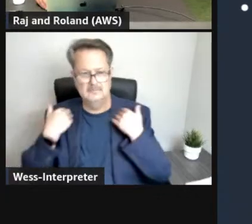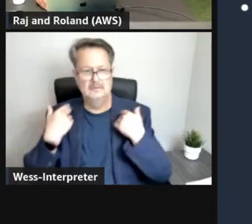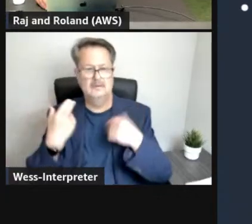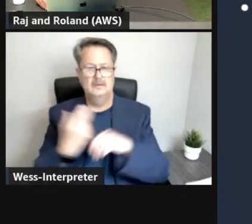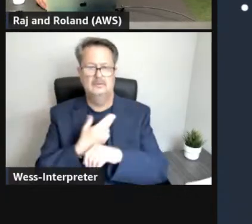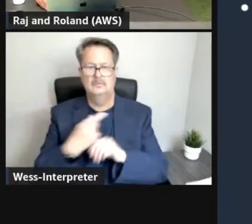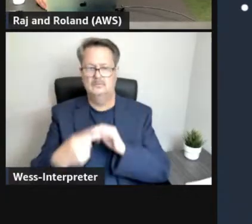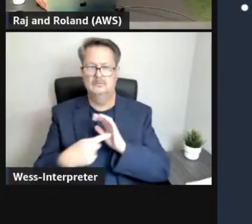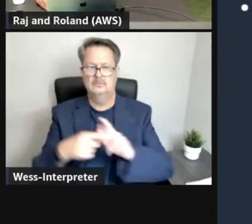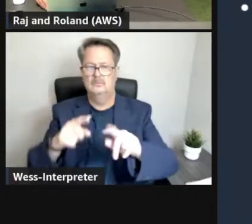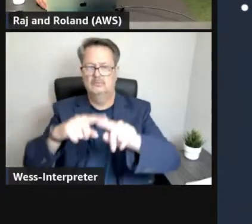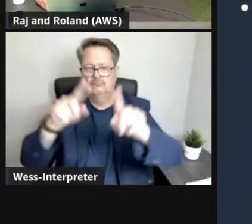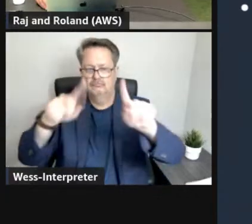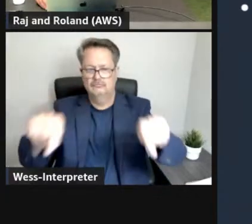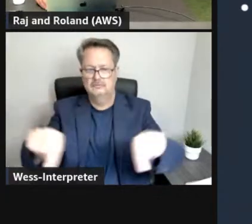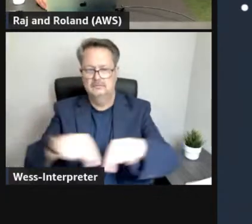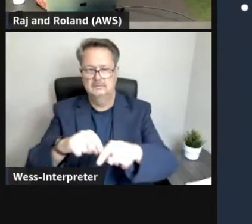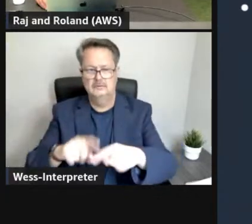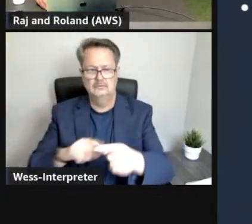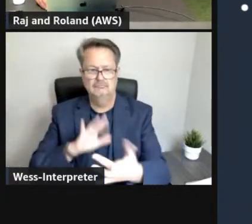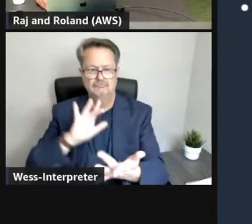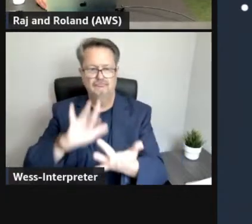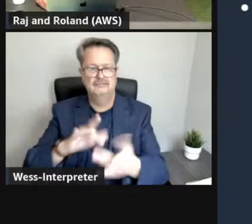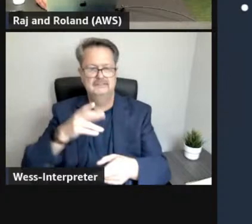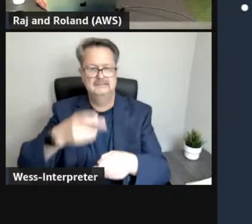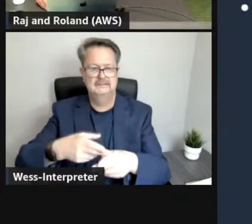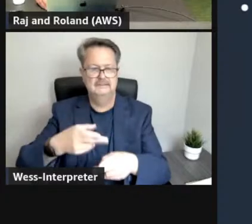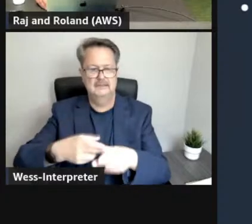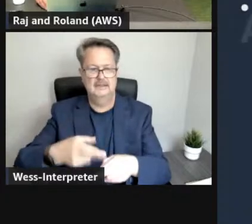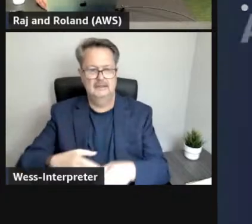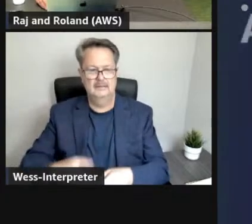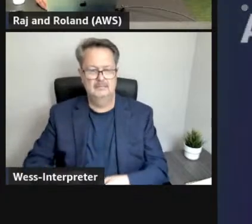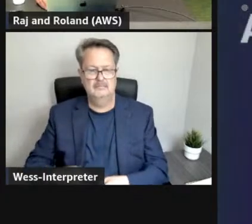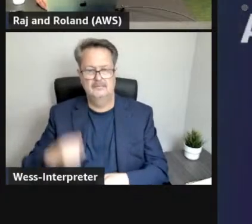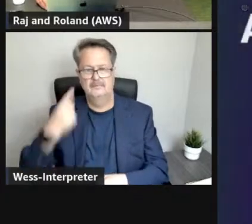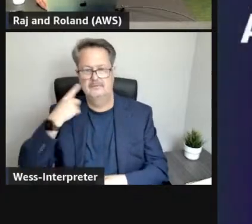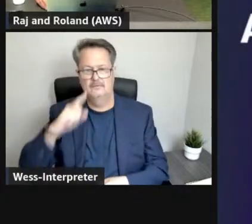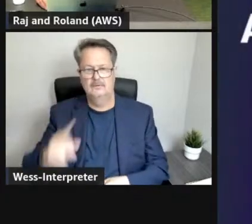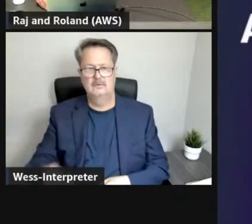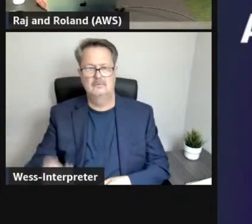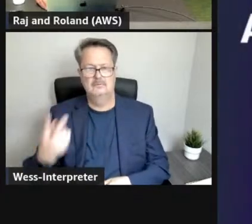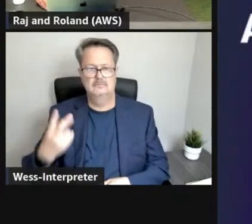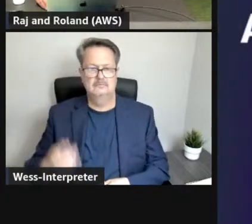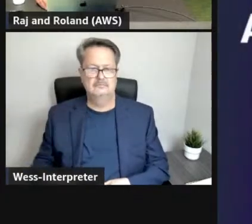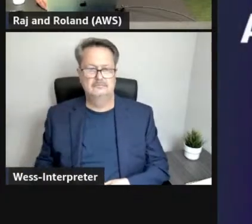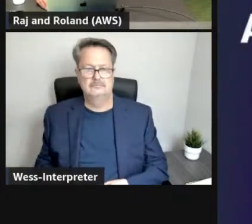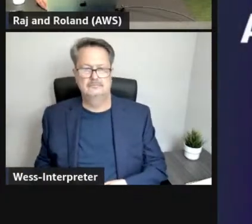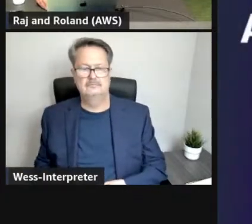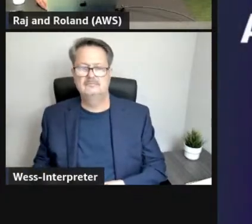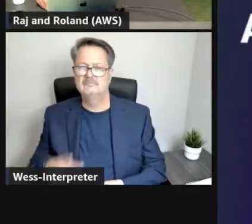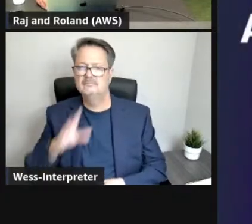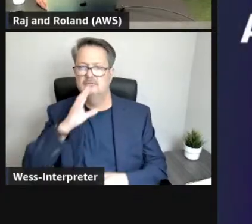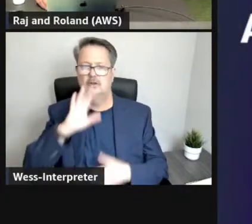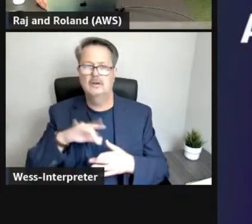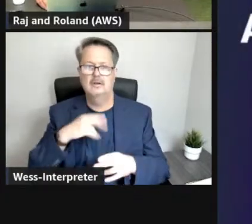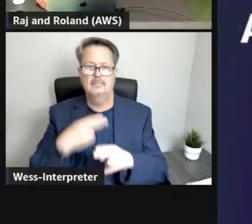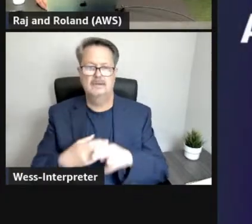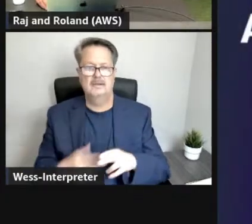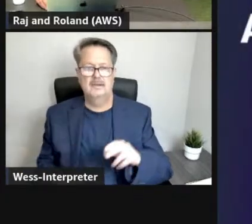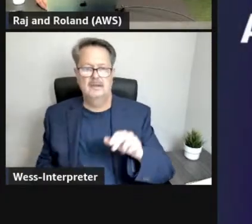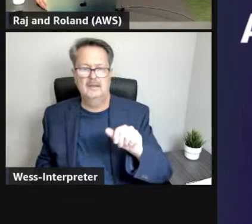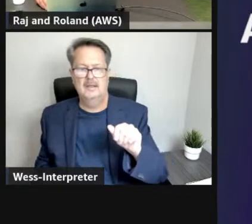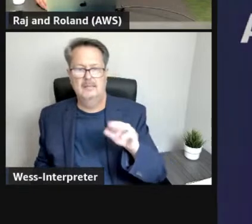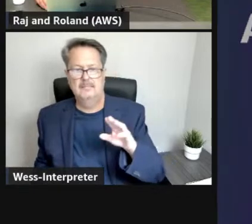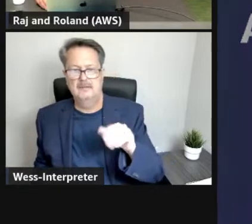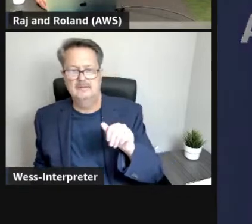screen to restrict each namespace to have only 2 load balancers. Let's talk about Amazon EKS Fargate.